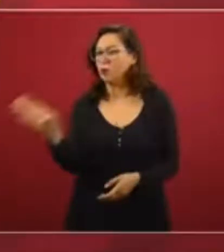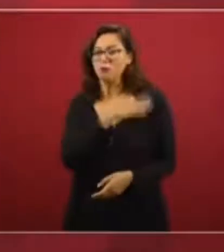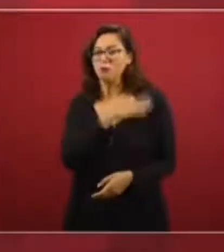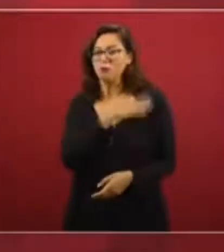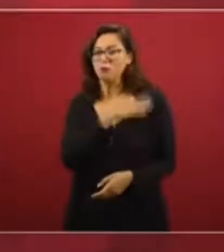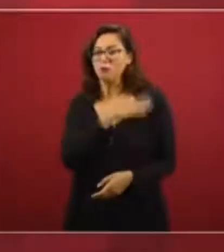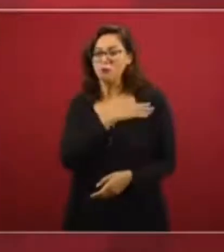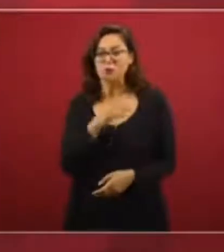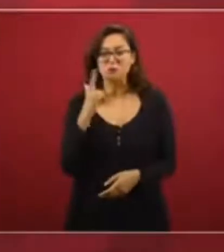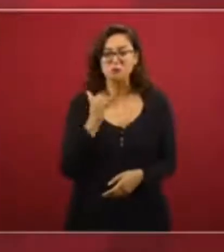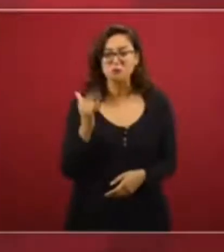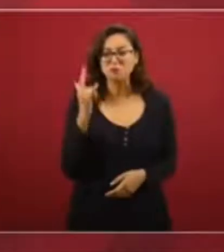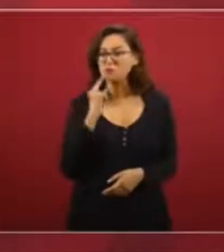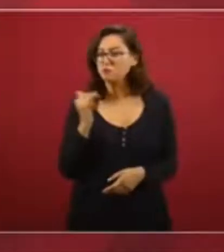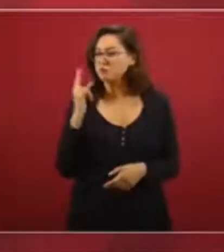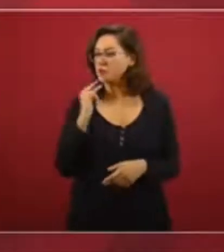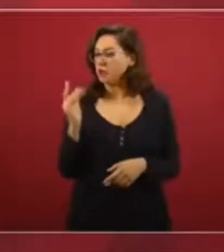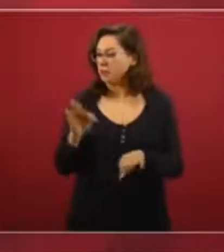ahead,